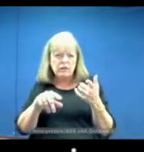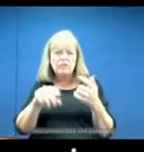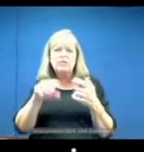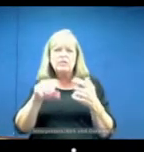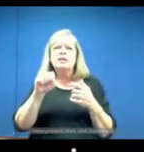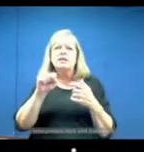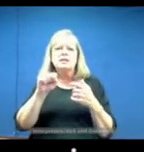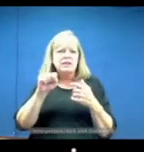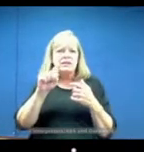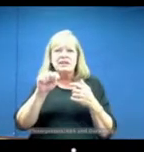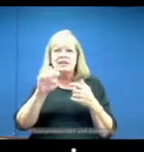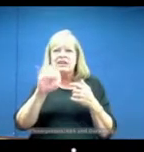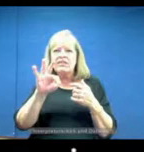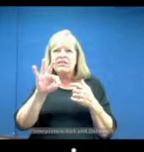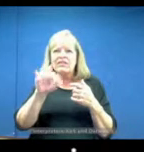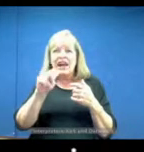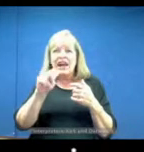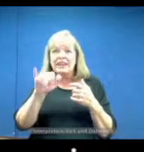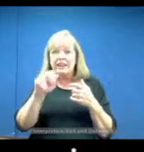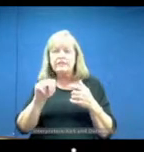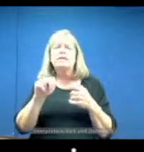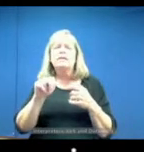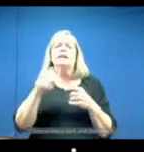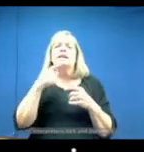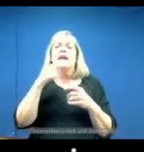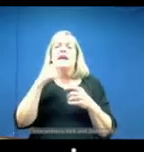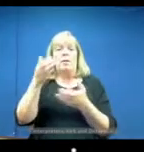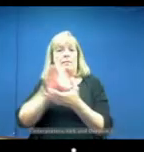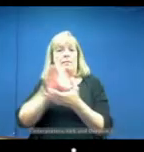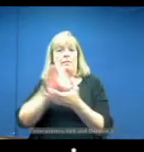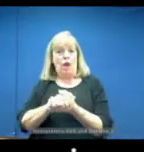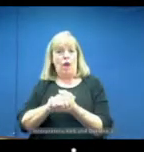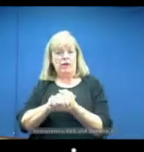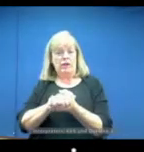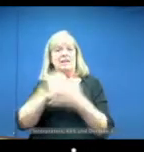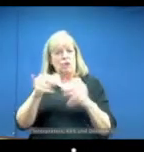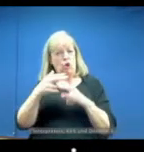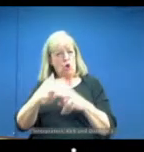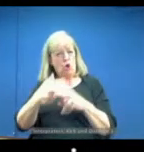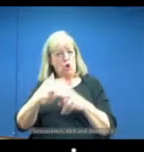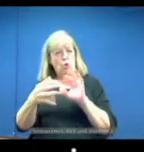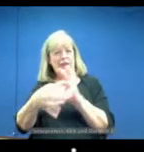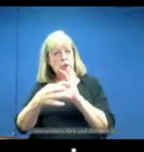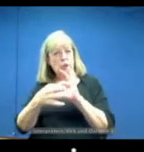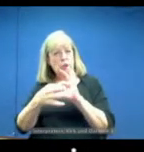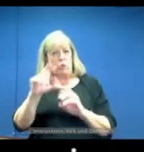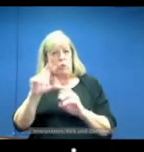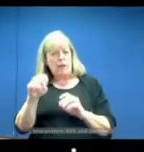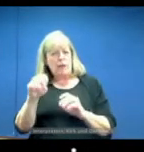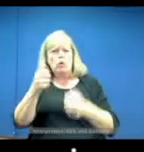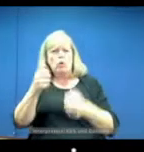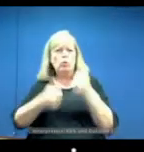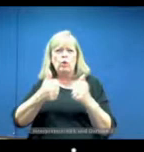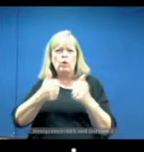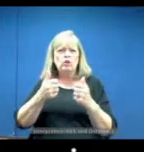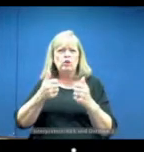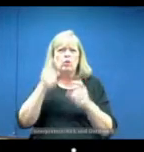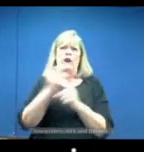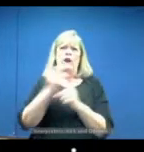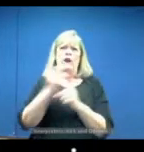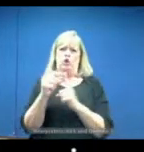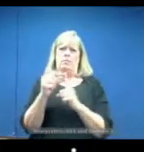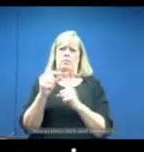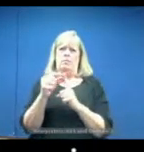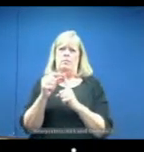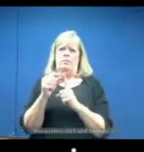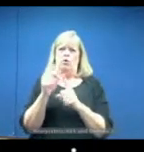Stefanian Saraf. If you're married, would it still be called relationship rape, or what is the correct term as it relates to